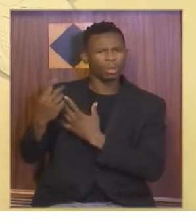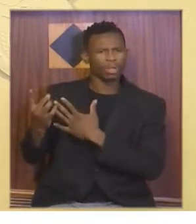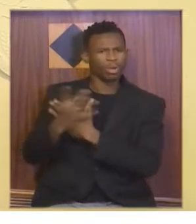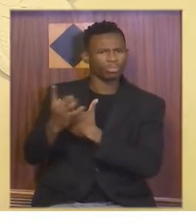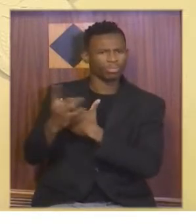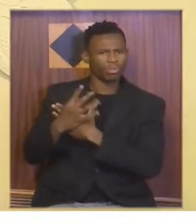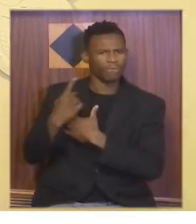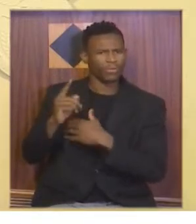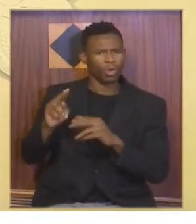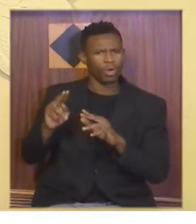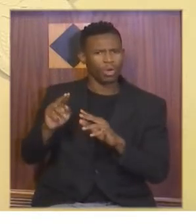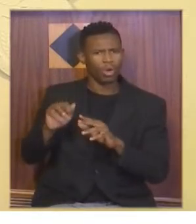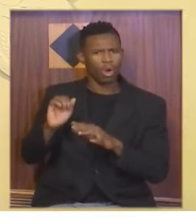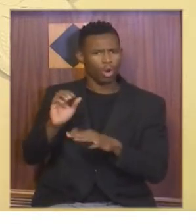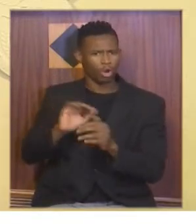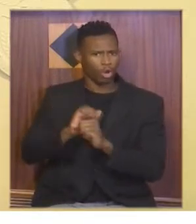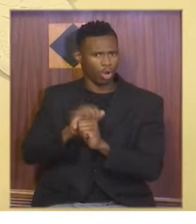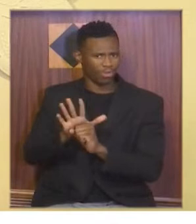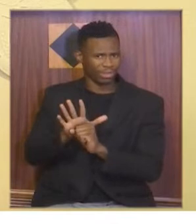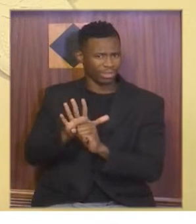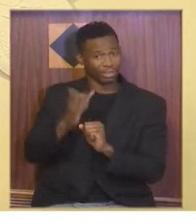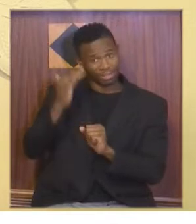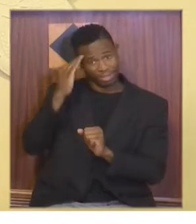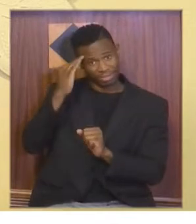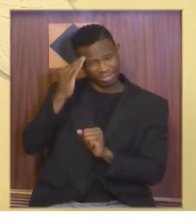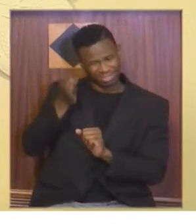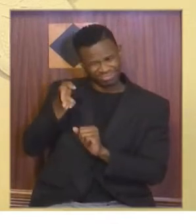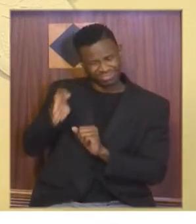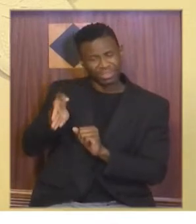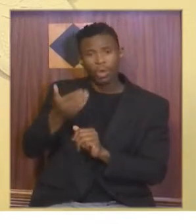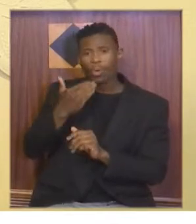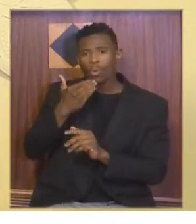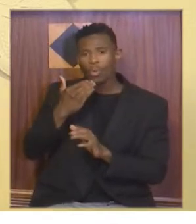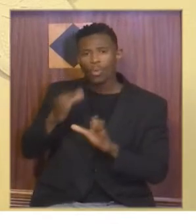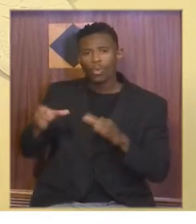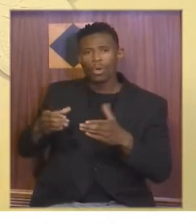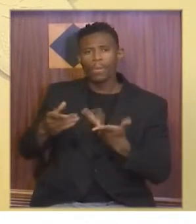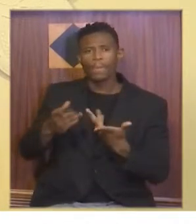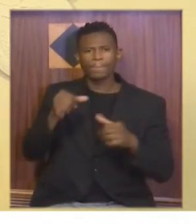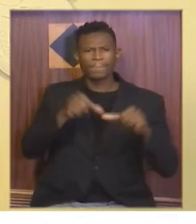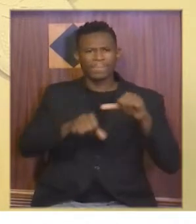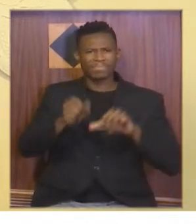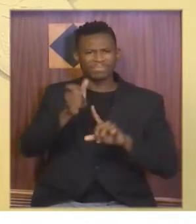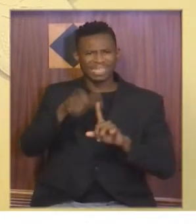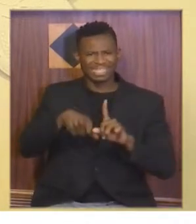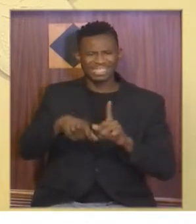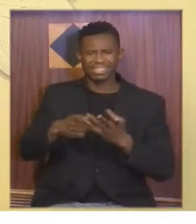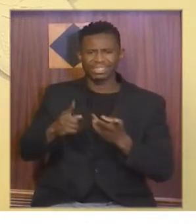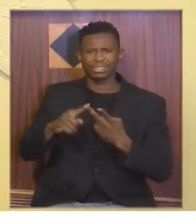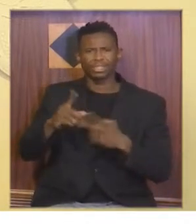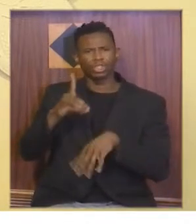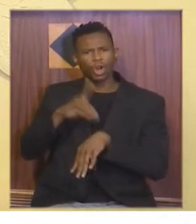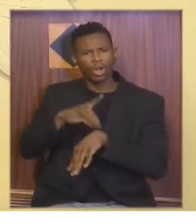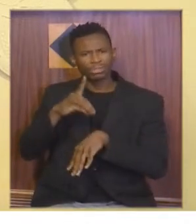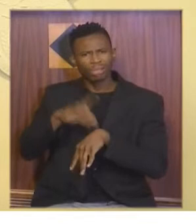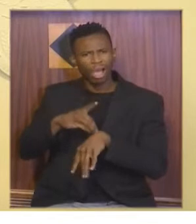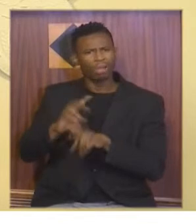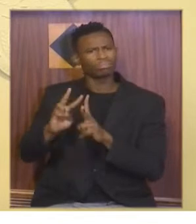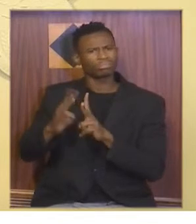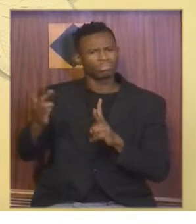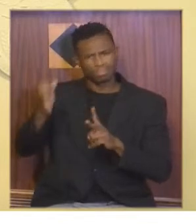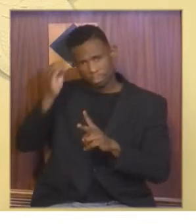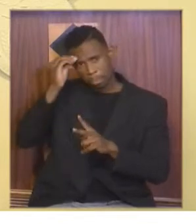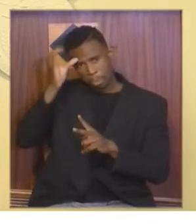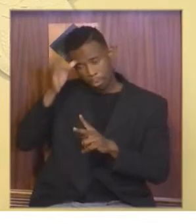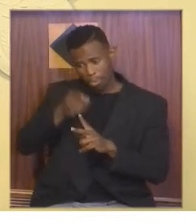as you recall, is composed of medical people, scientists, and what have you. We've